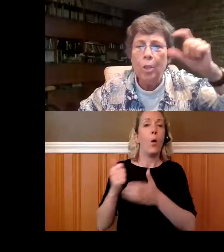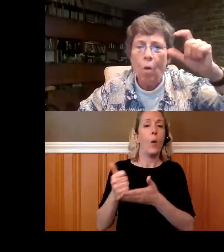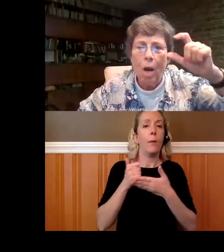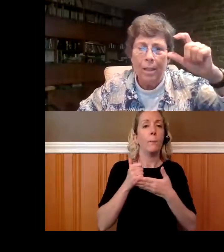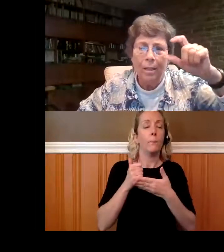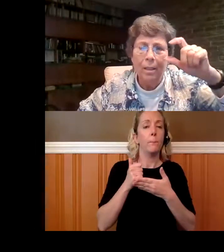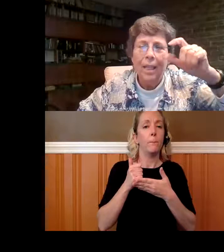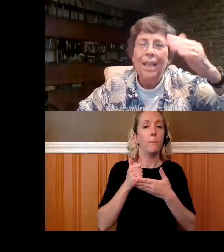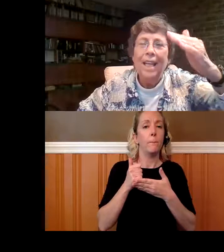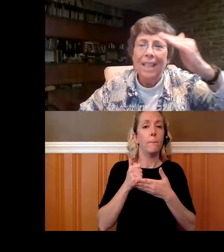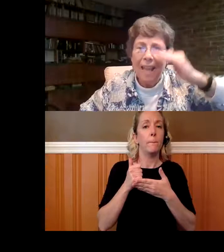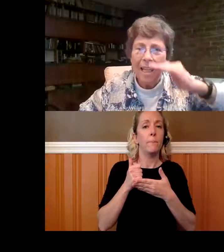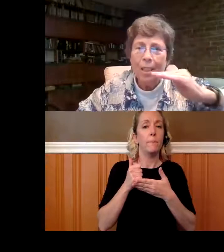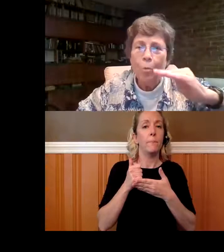that?